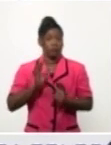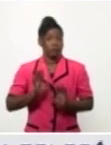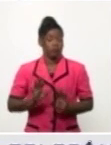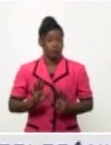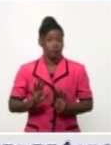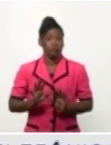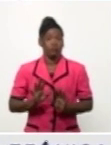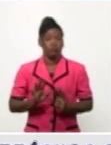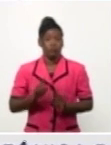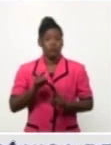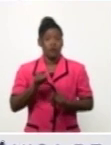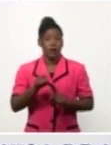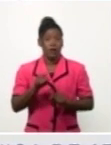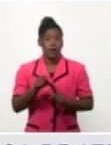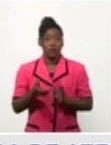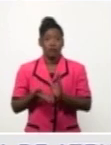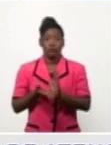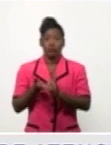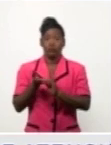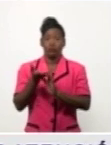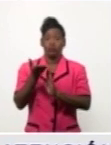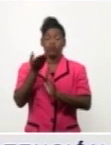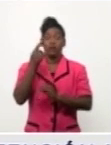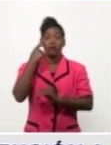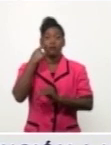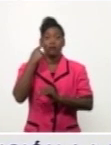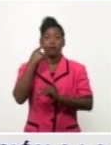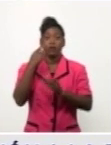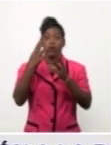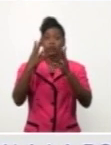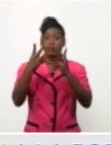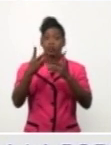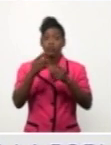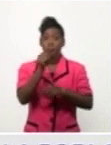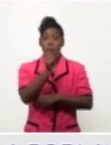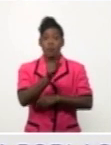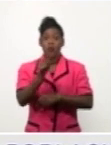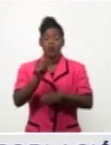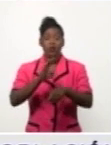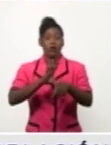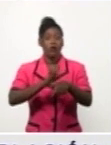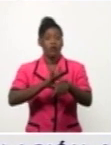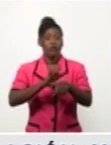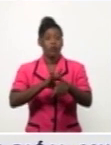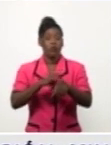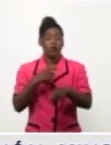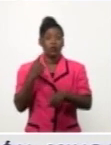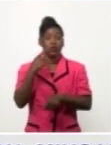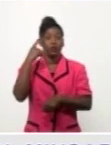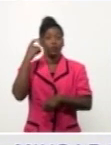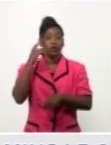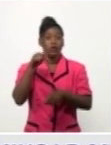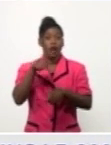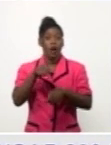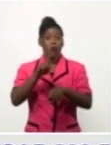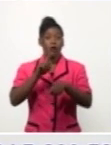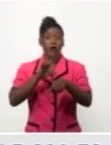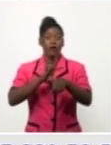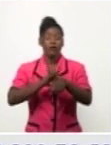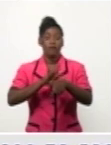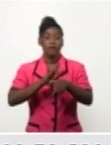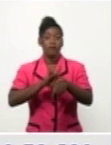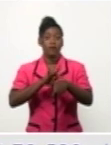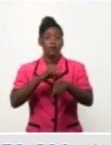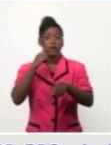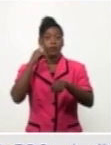122,539 cases were confirmed yesterday. This is a very high number at a time in which it was